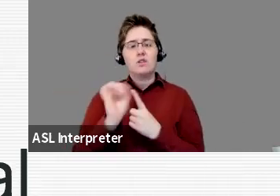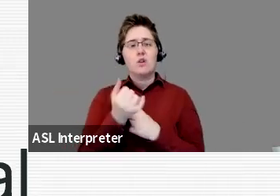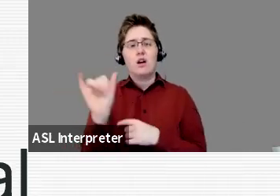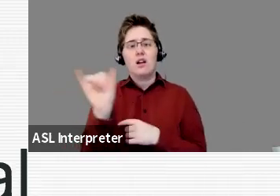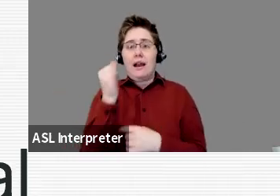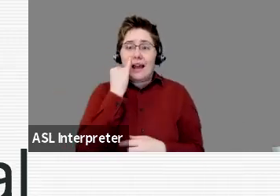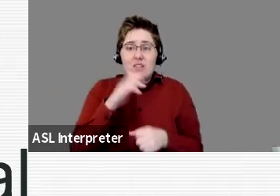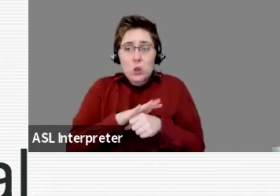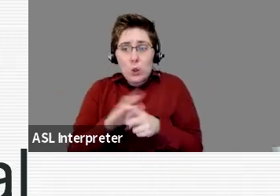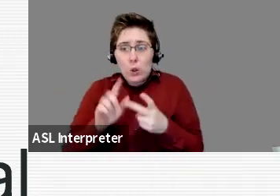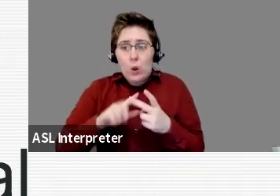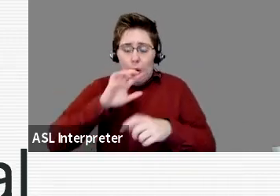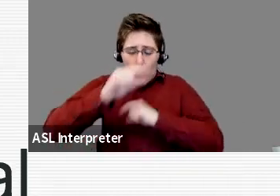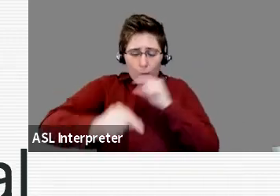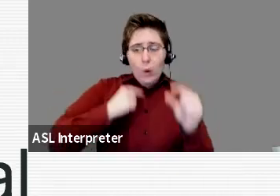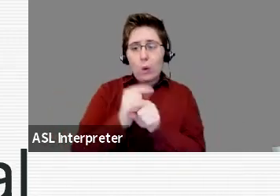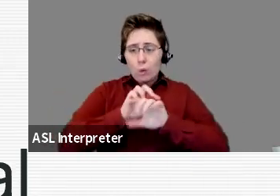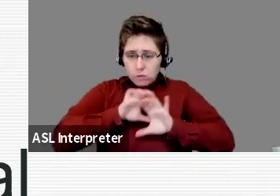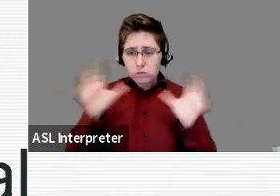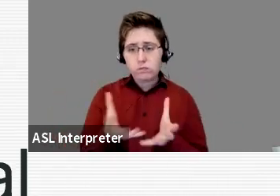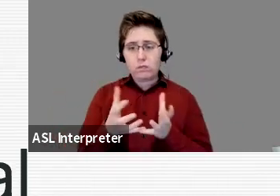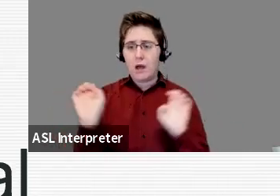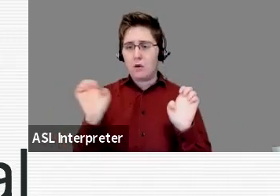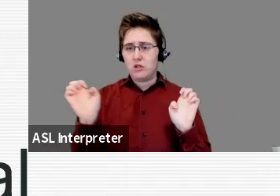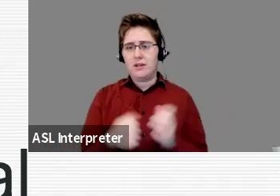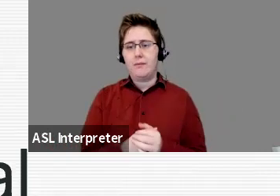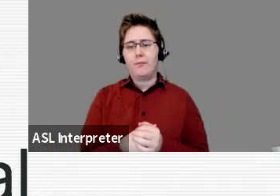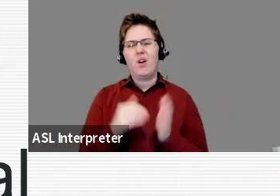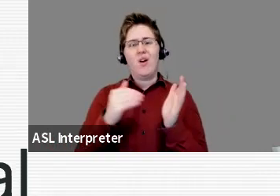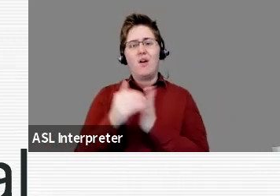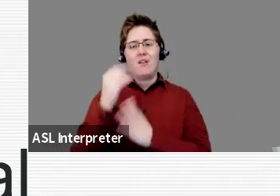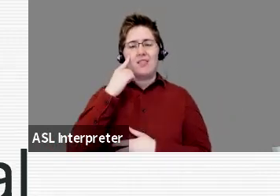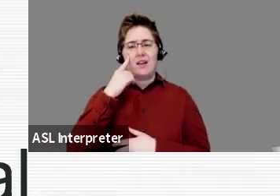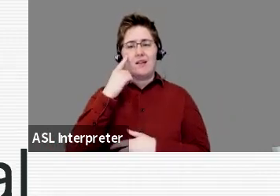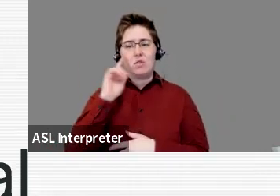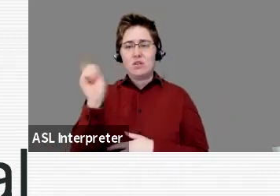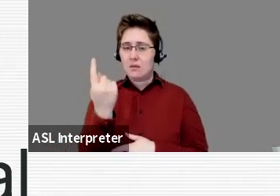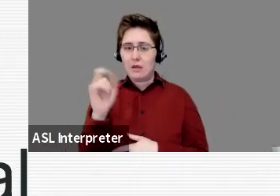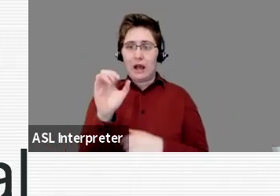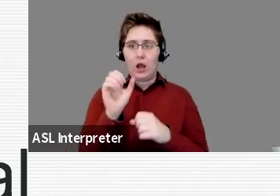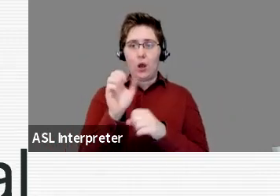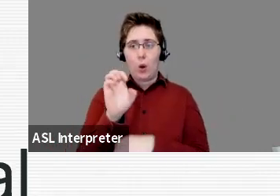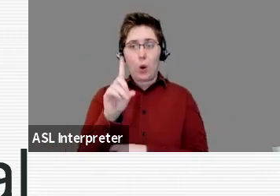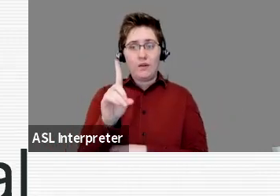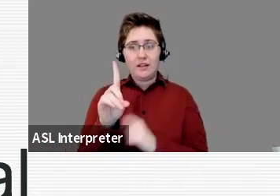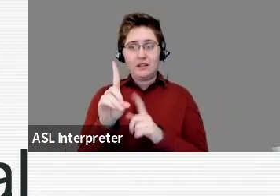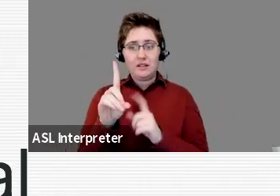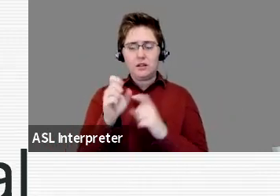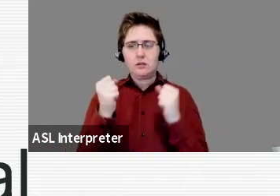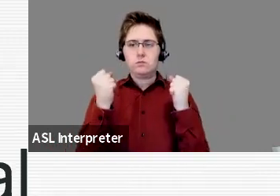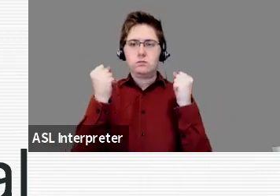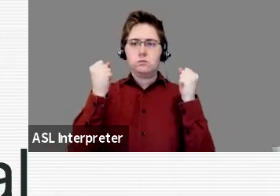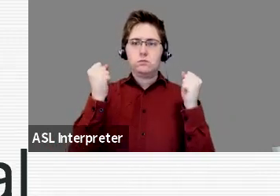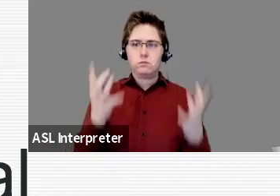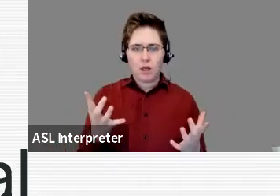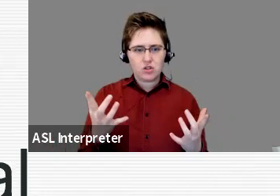whether it's local or global emergency. I think often, particularly in something like COVID, where so much